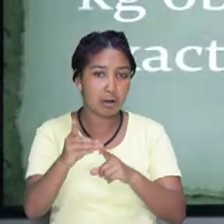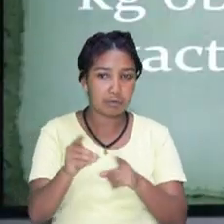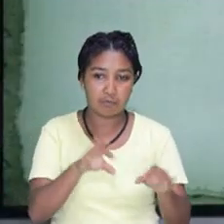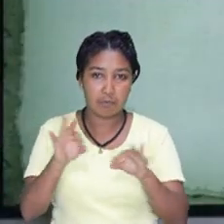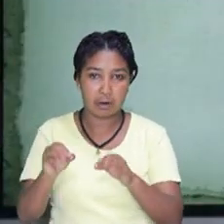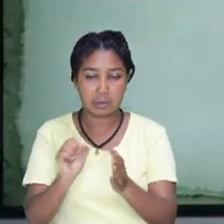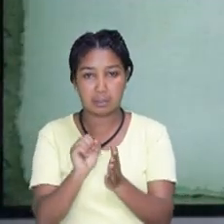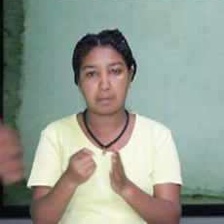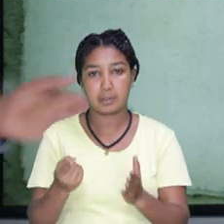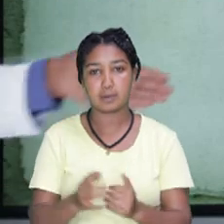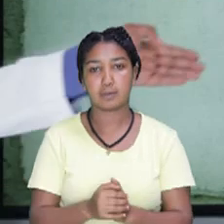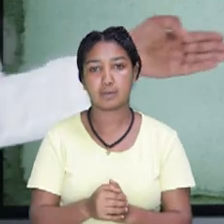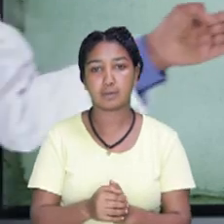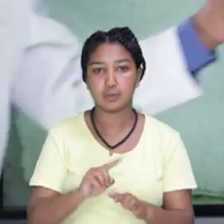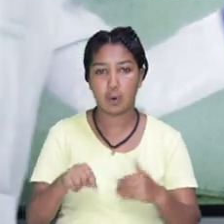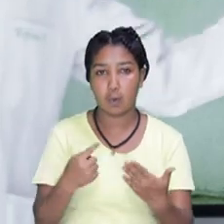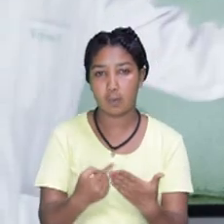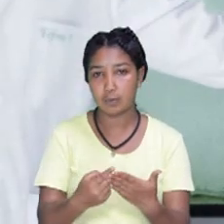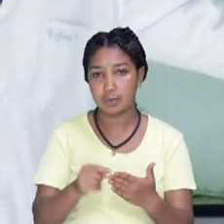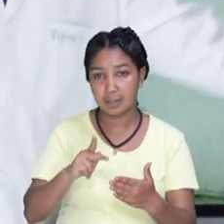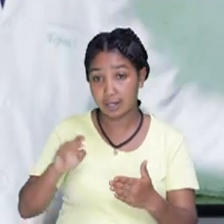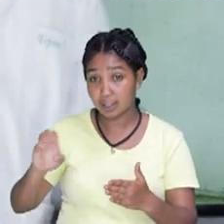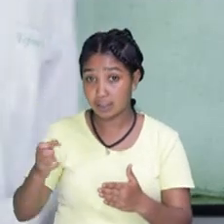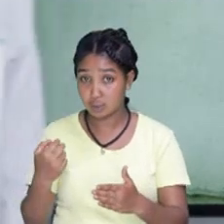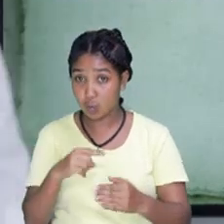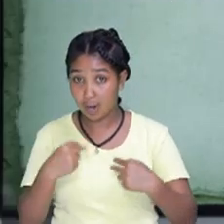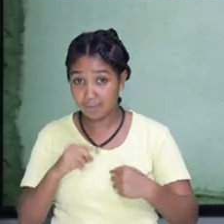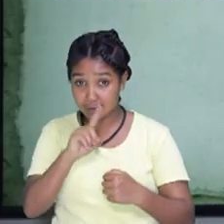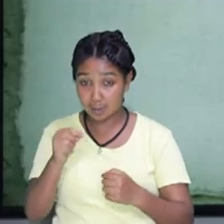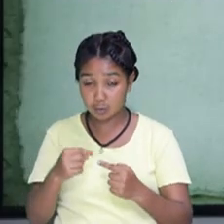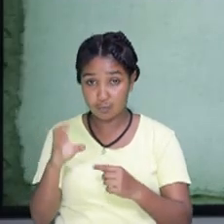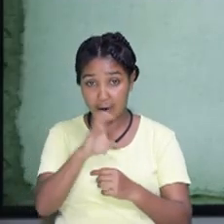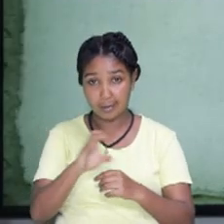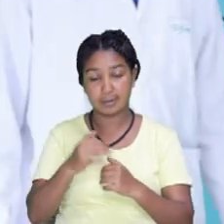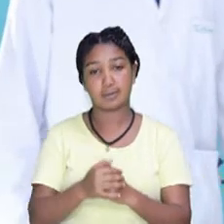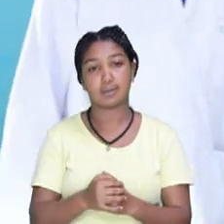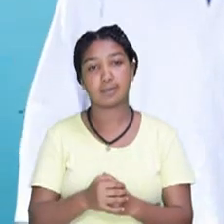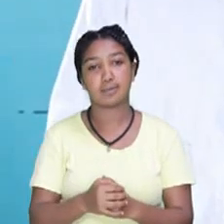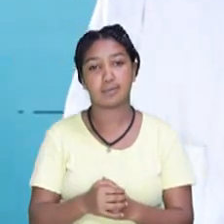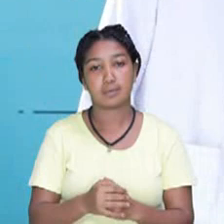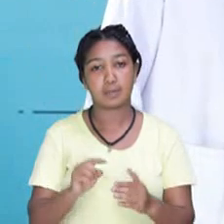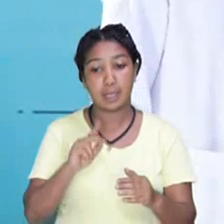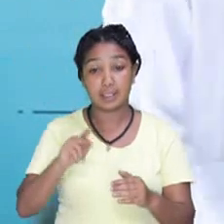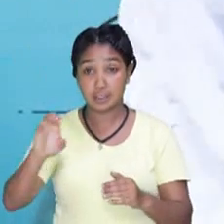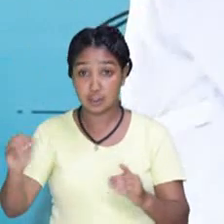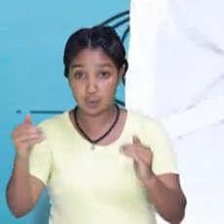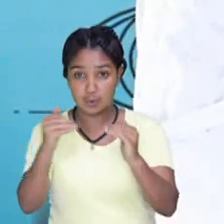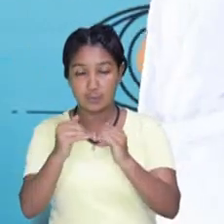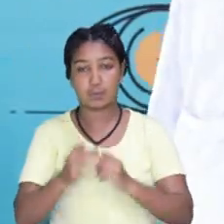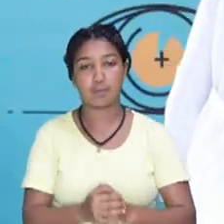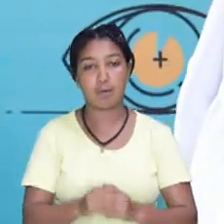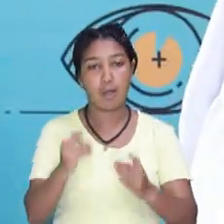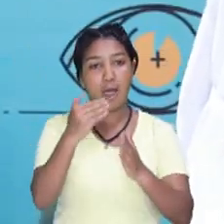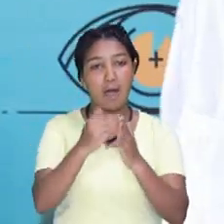forward example or exercise. So, the kinetic energy, we have asked to find the kinetic energy. Therefore, kinetic energy is